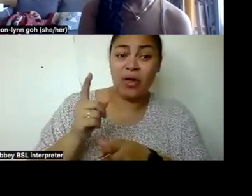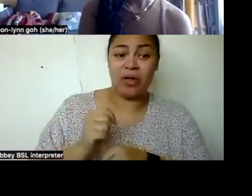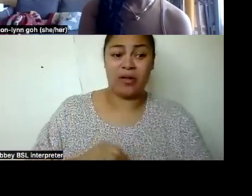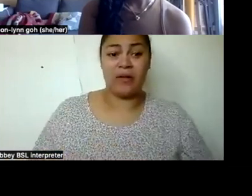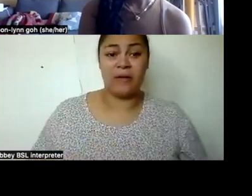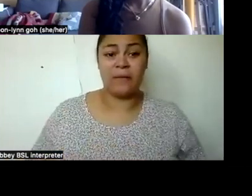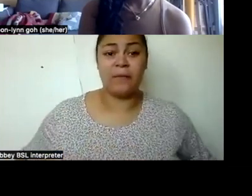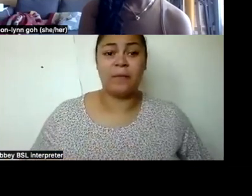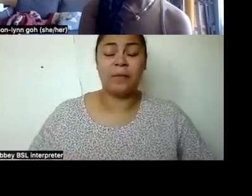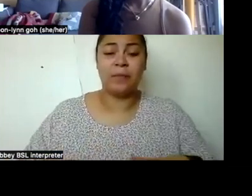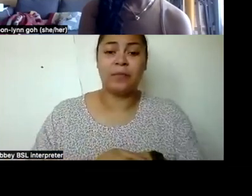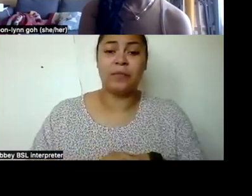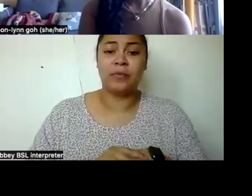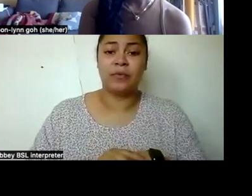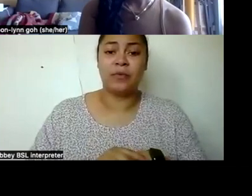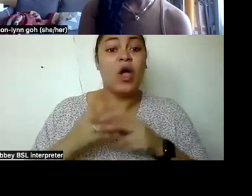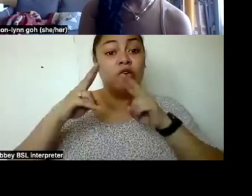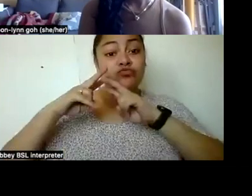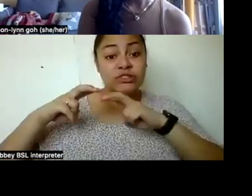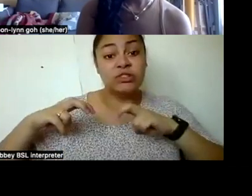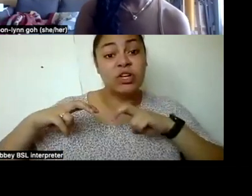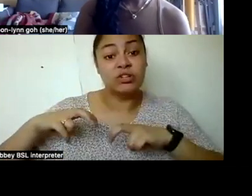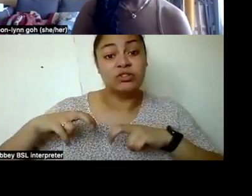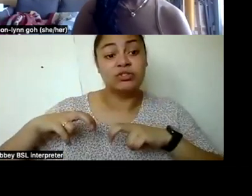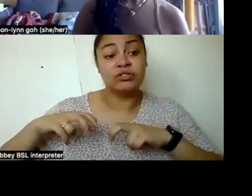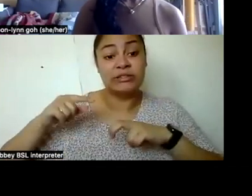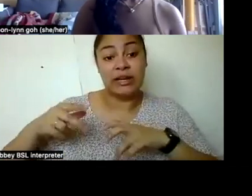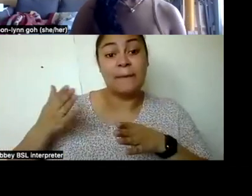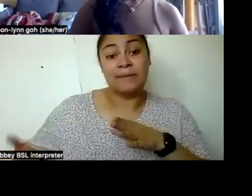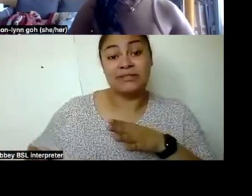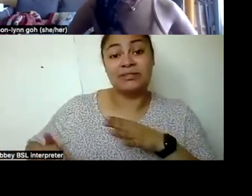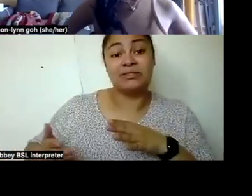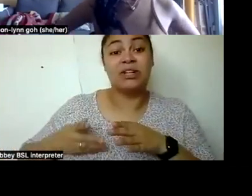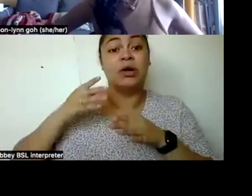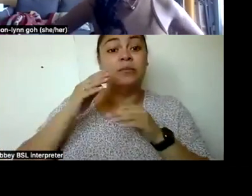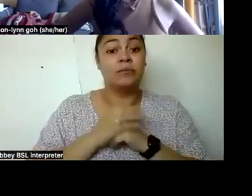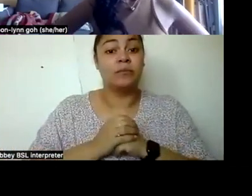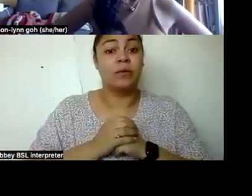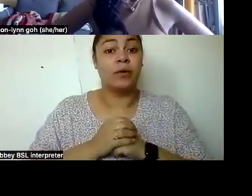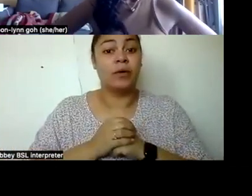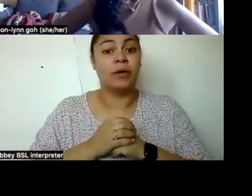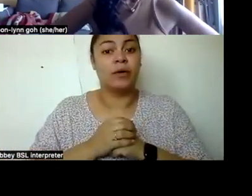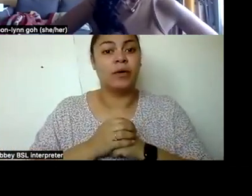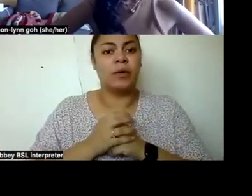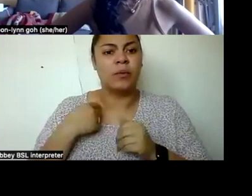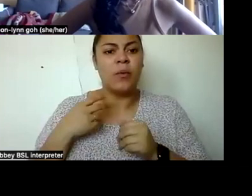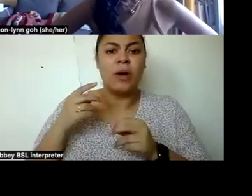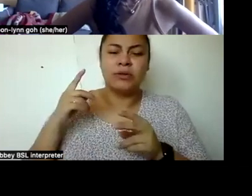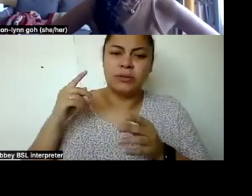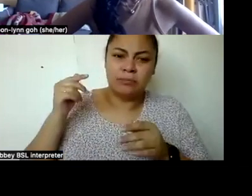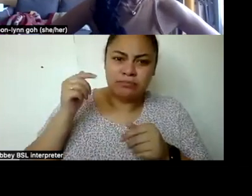Another strand of our organisation is research within our business. So there's certainly opportunities for us to be able to interrogate